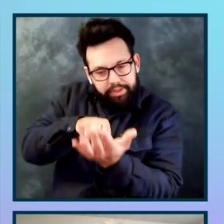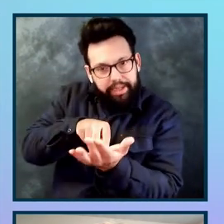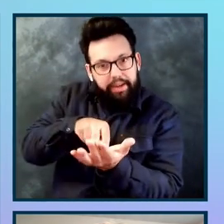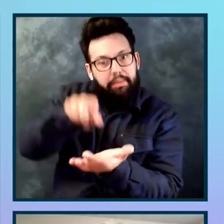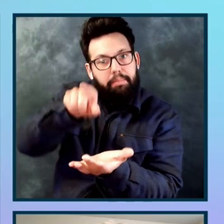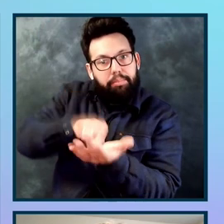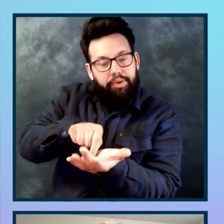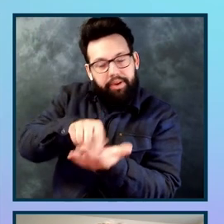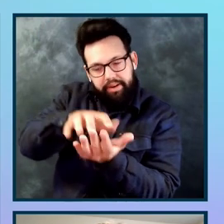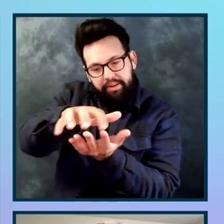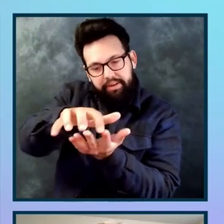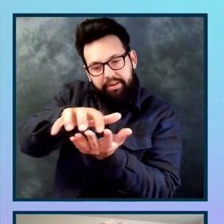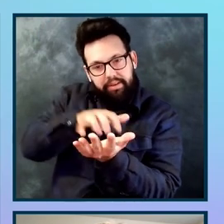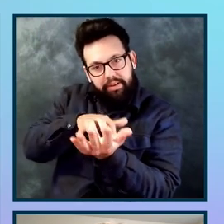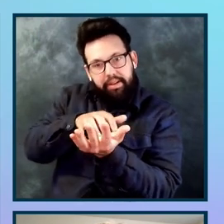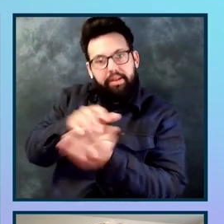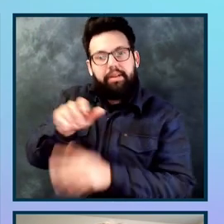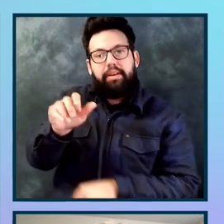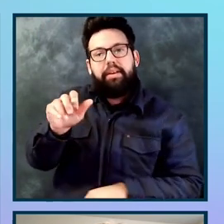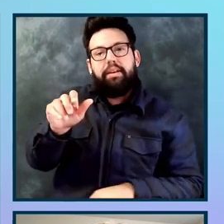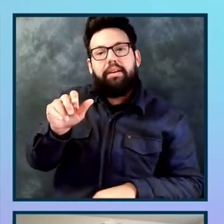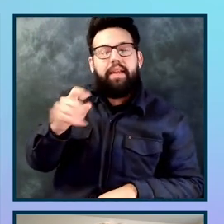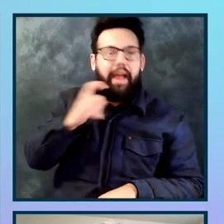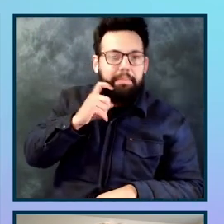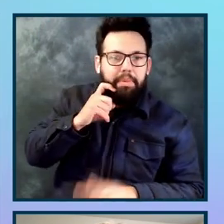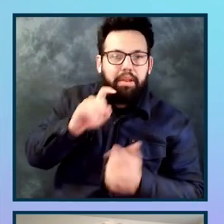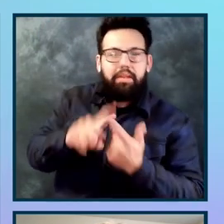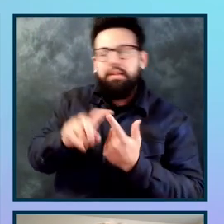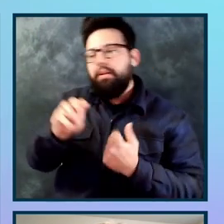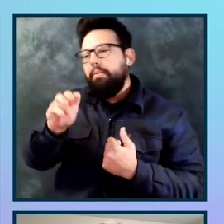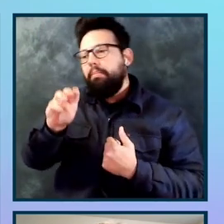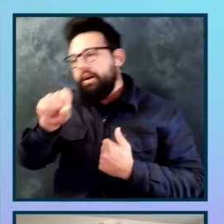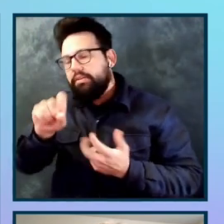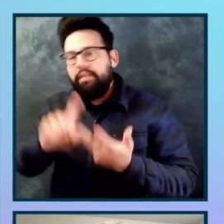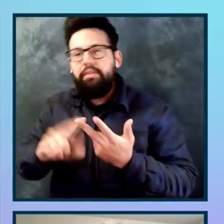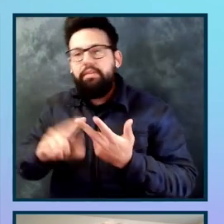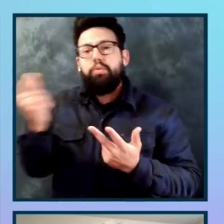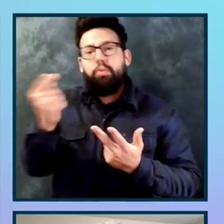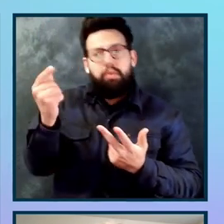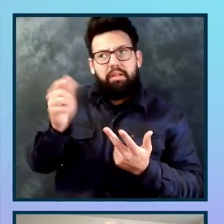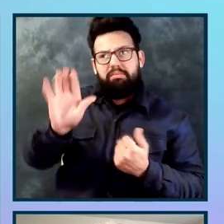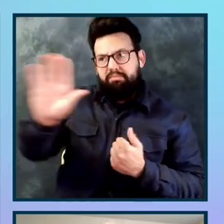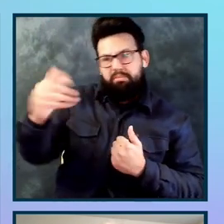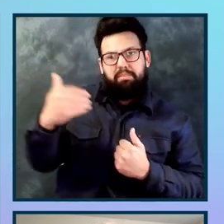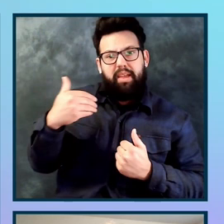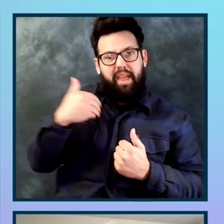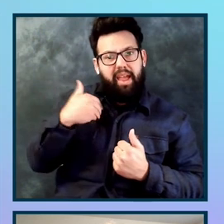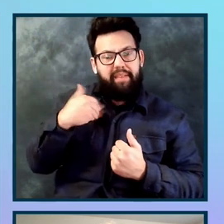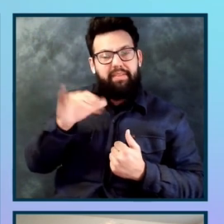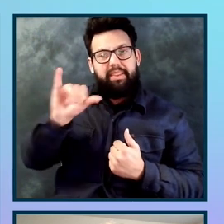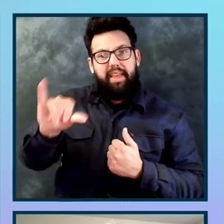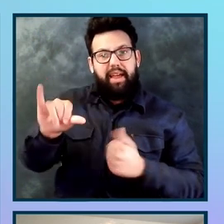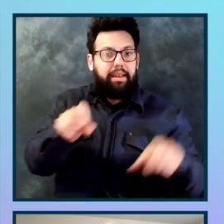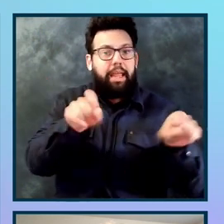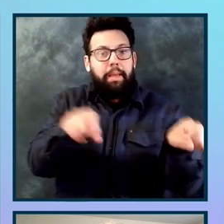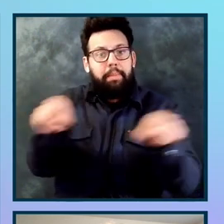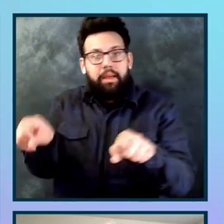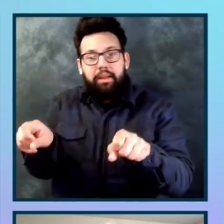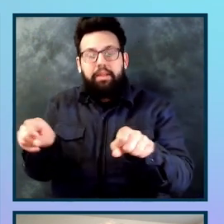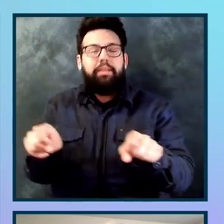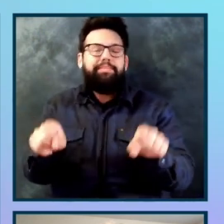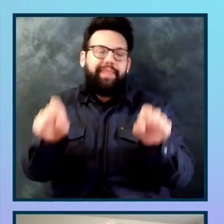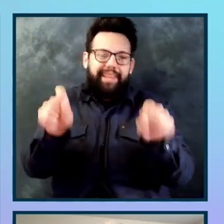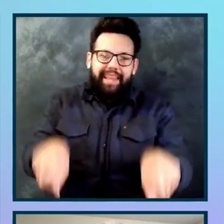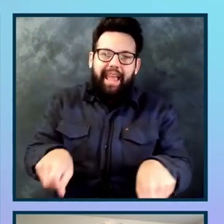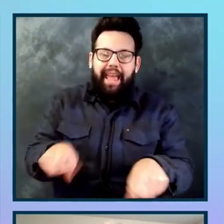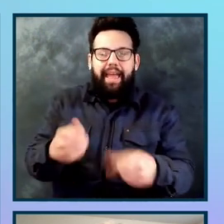Google all have, you know, and others have solutions where I can use my phone and I can use the camera of my phone to take a picture of a document or